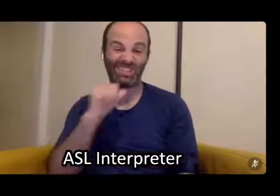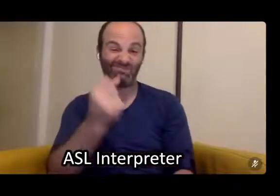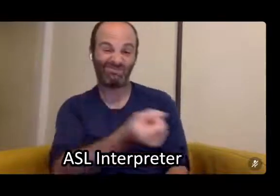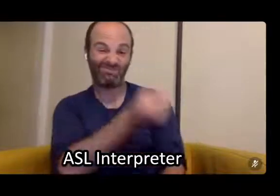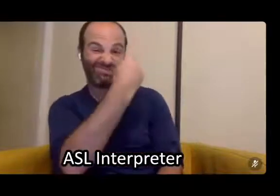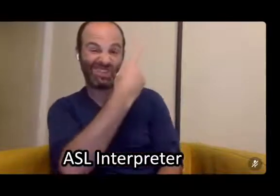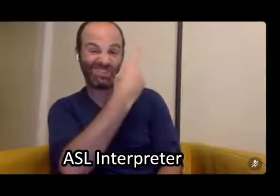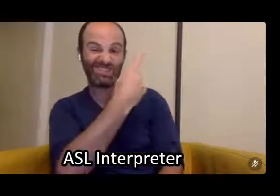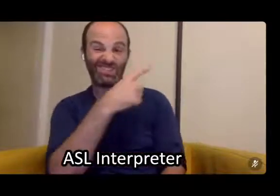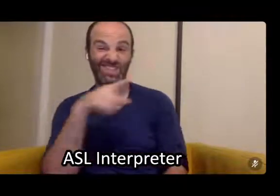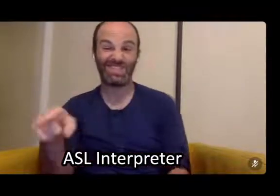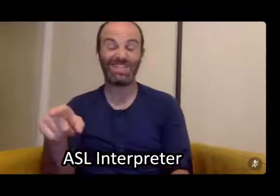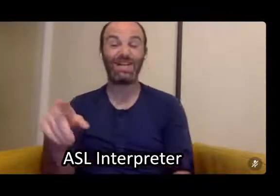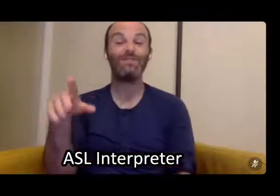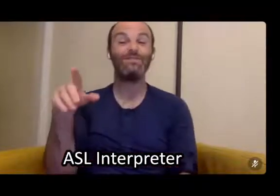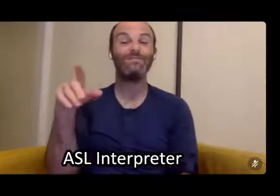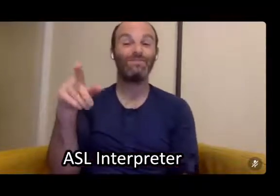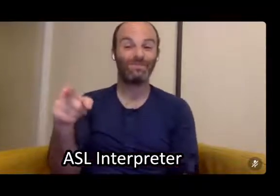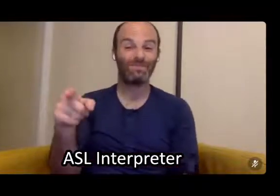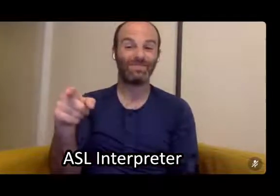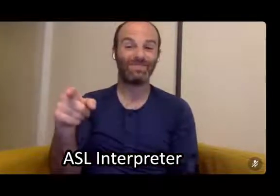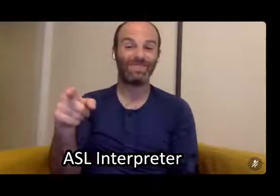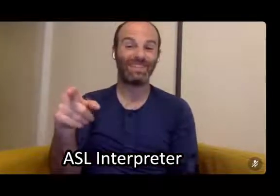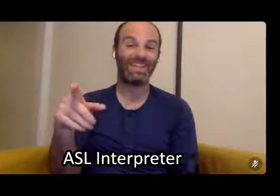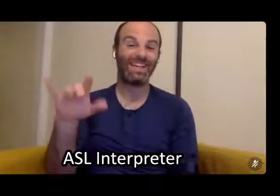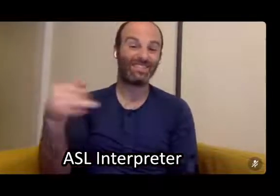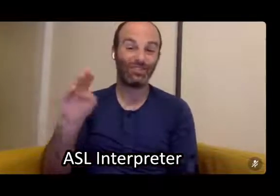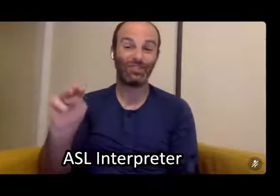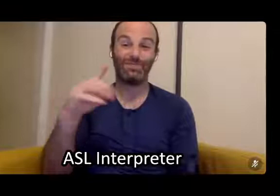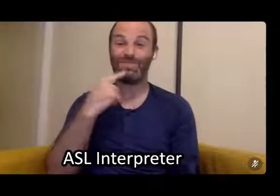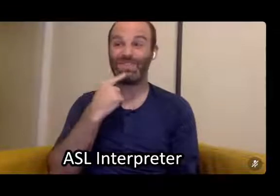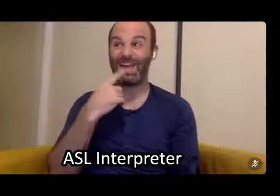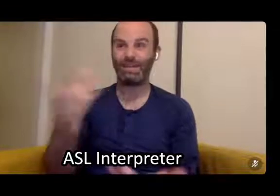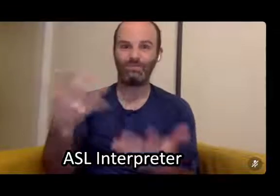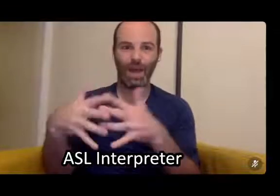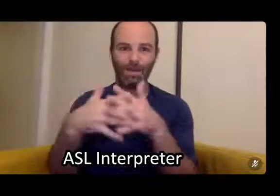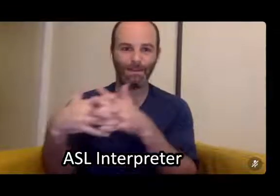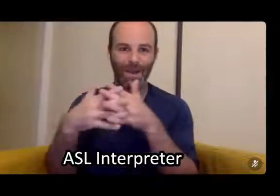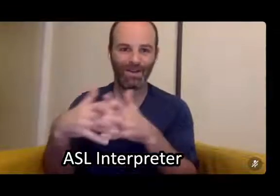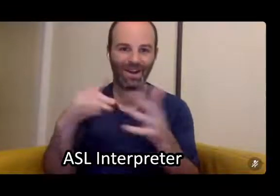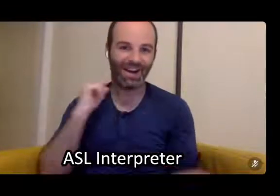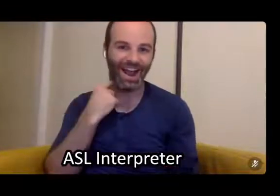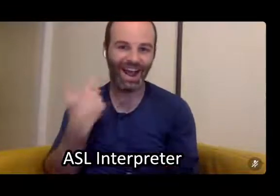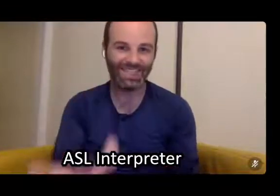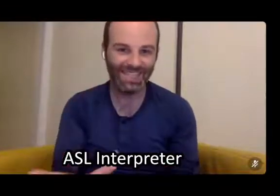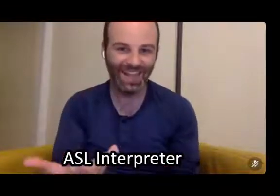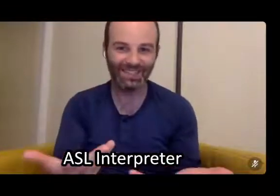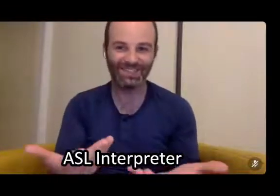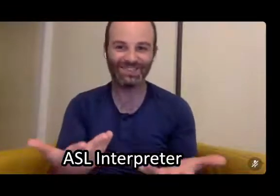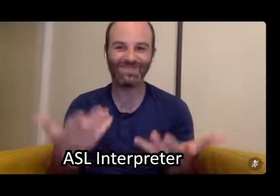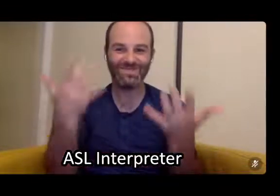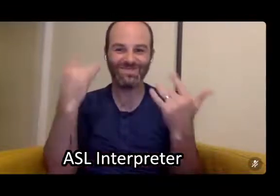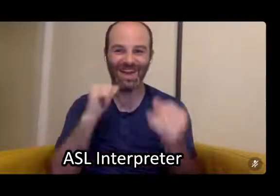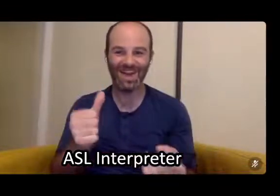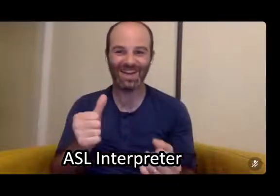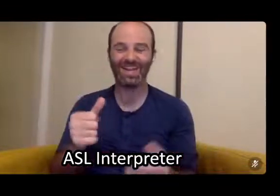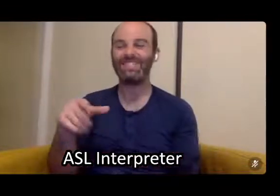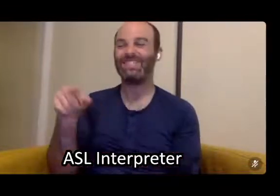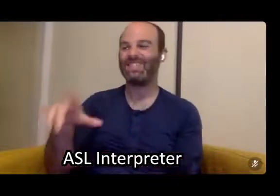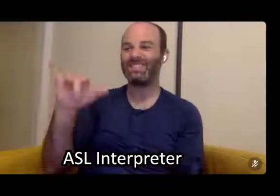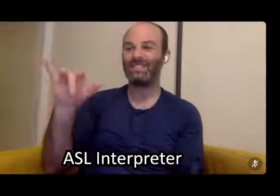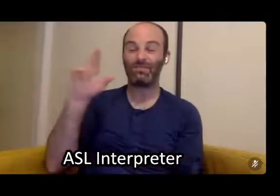standard, the gold standard for everyone, Richard. Only with me can I tell it to play my playlist Thursday, and